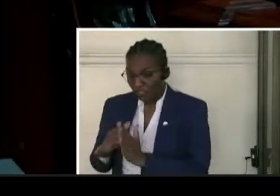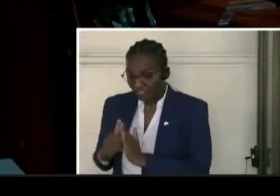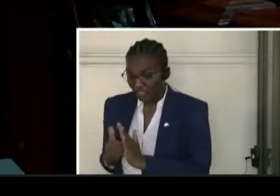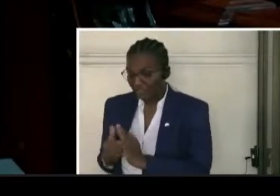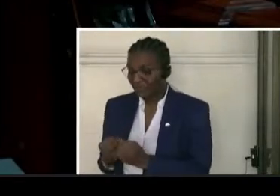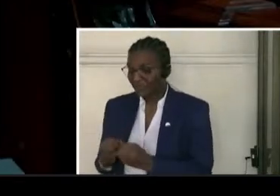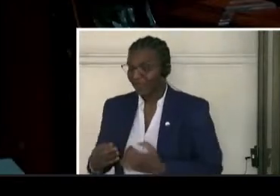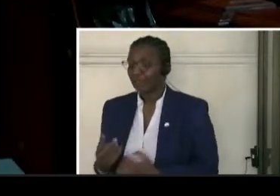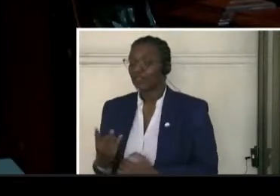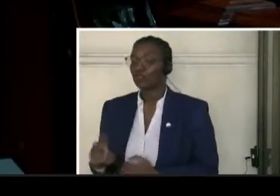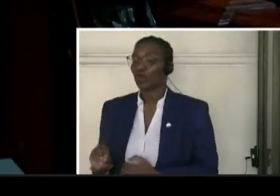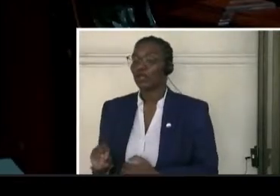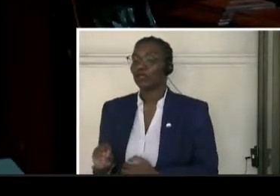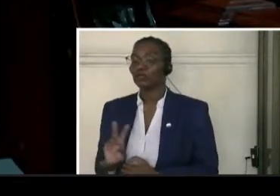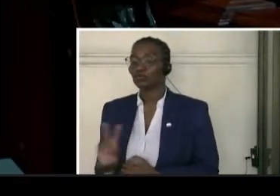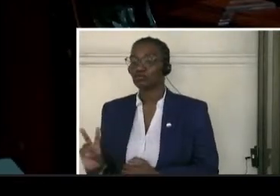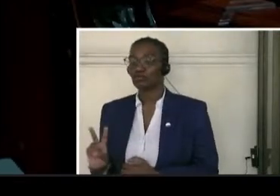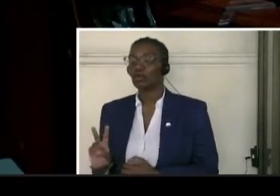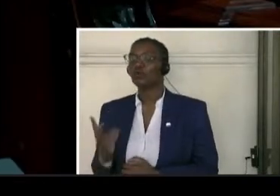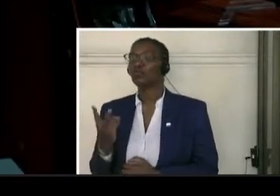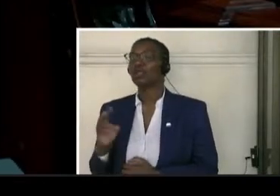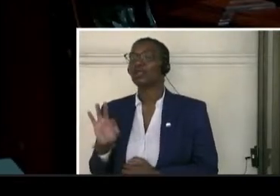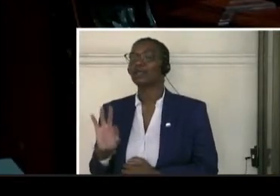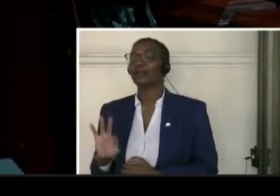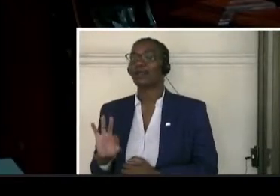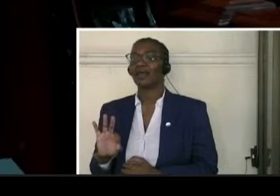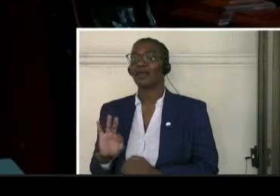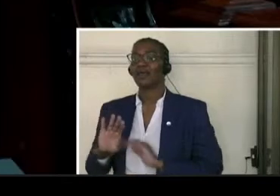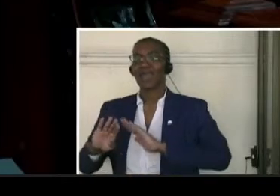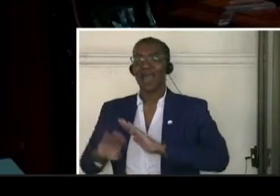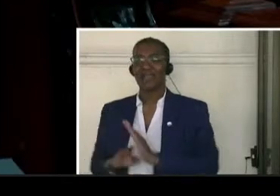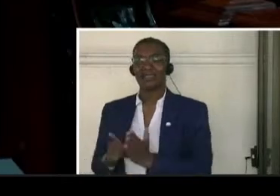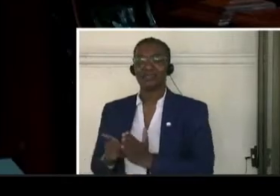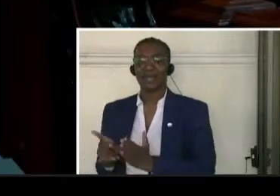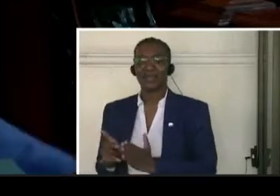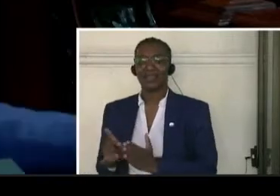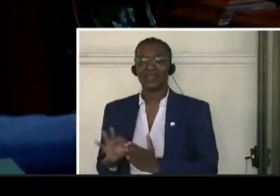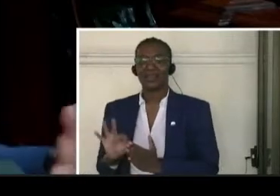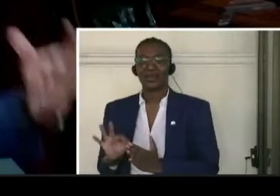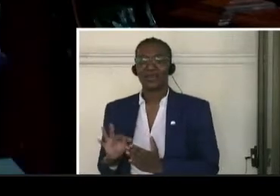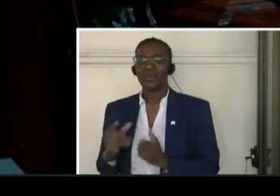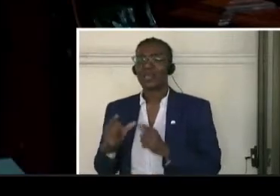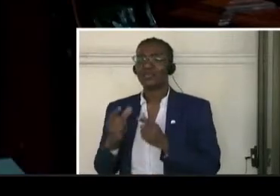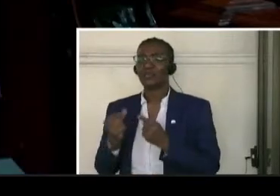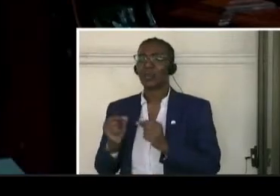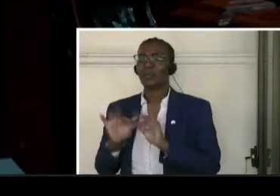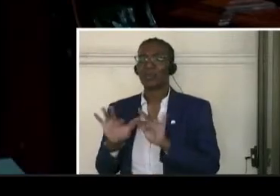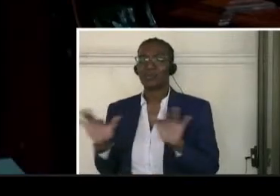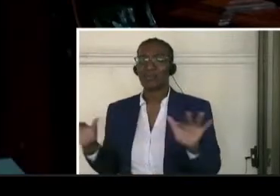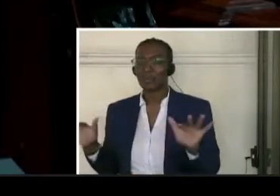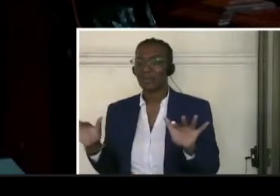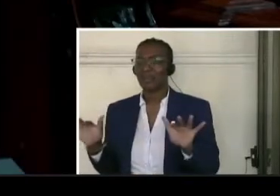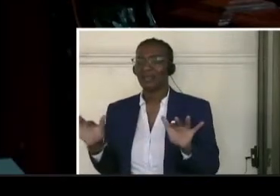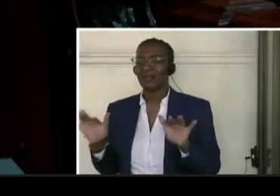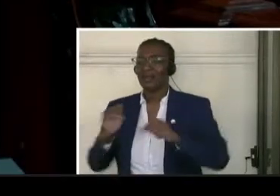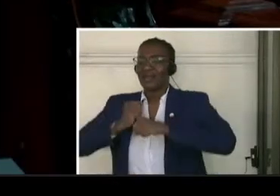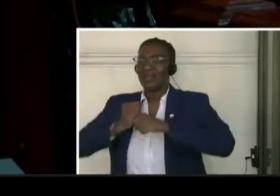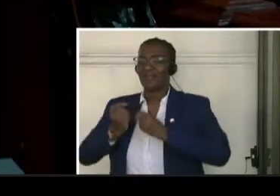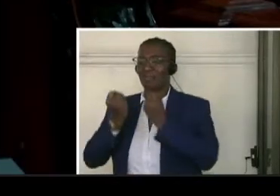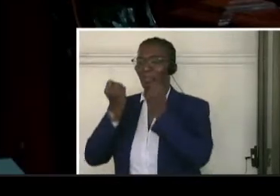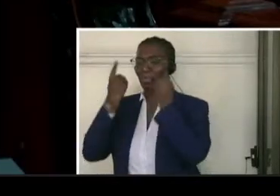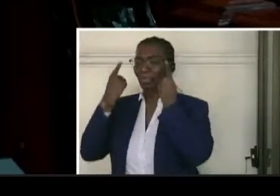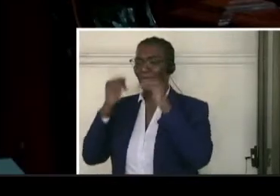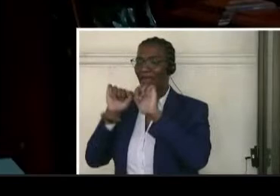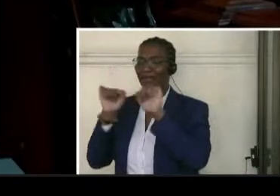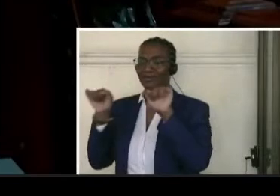started 22-23, but we are told we have underspent on it. So we're dealing with people who just don't understand the